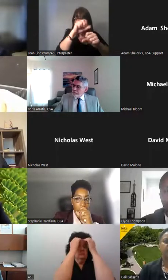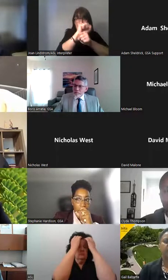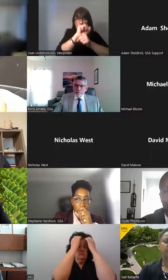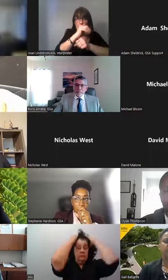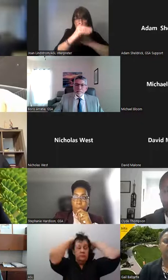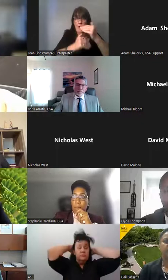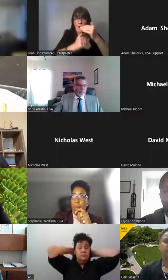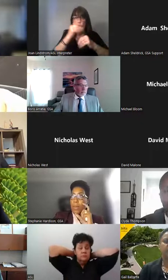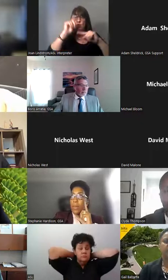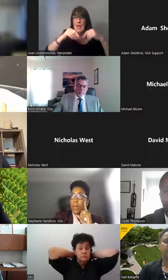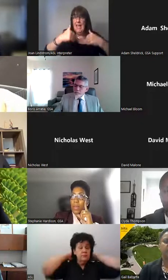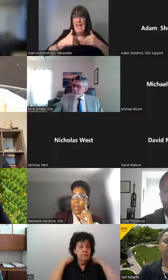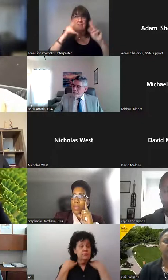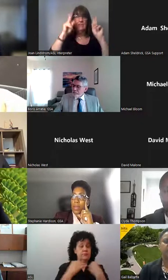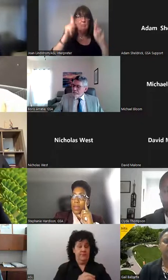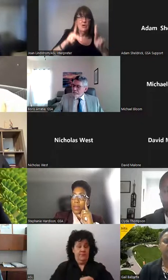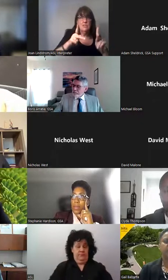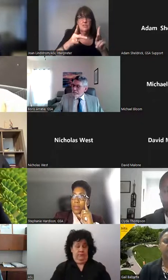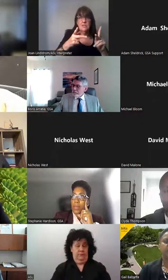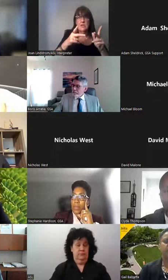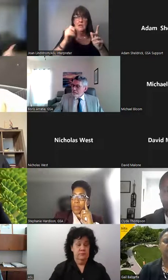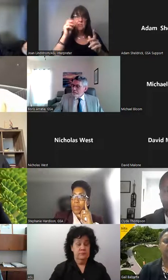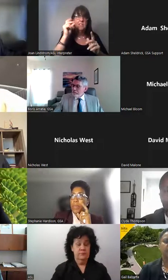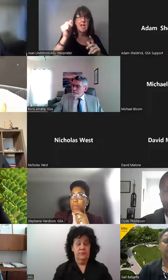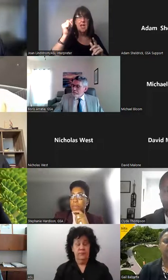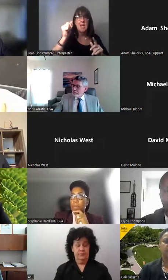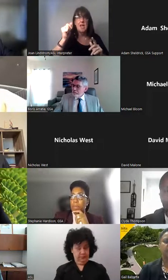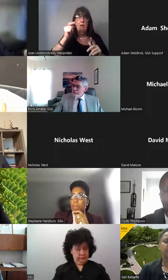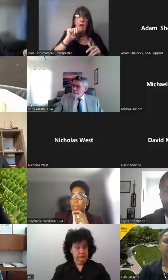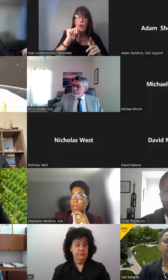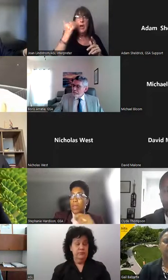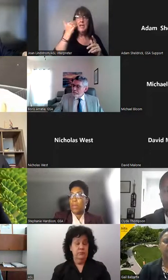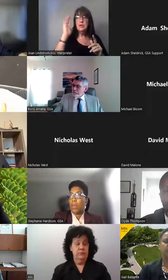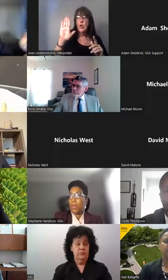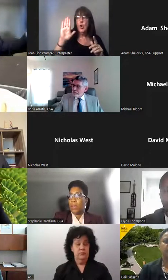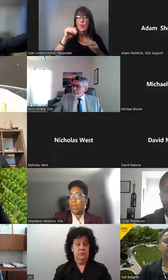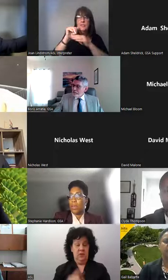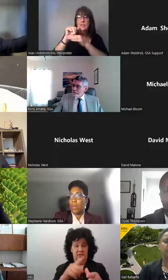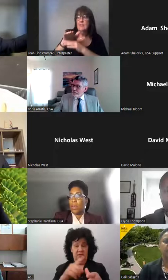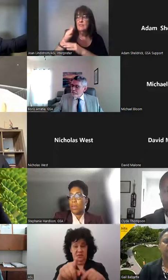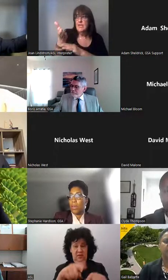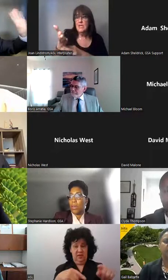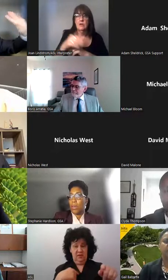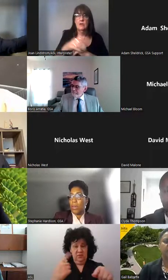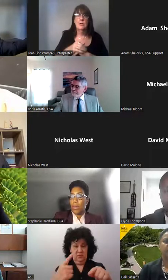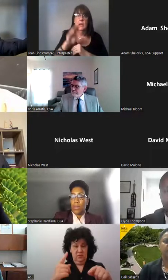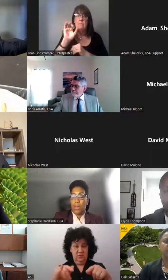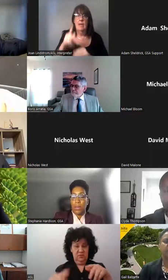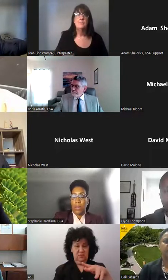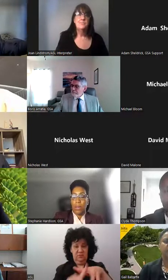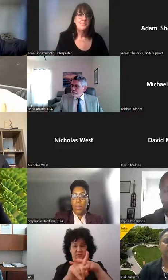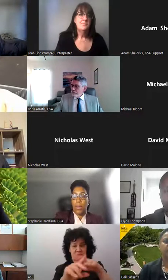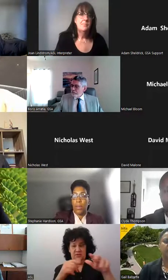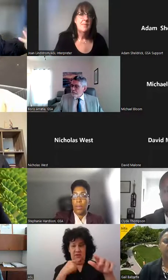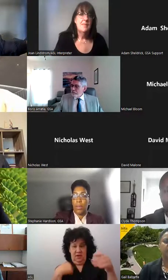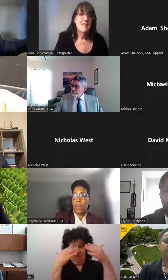have someone do a solicitation and all of a sudden, oh, I didn't know there was this tool over at DAU, the map. I forget